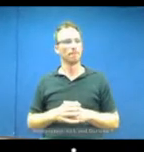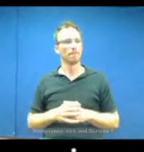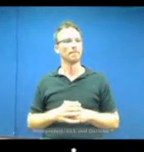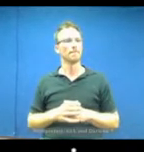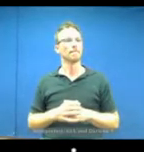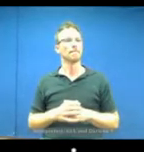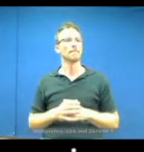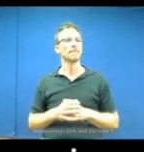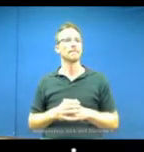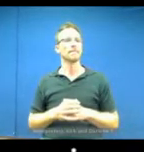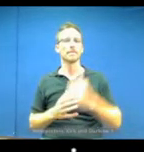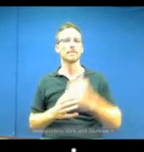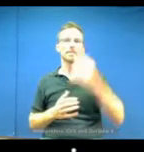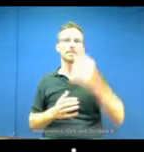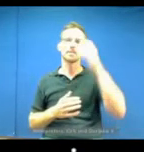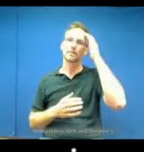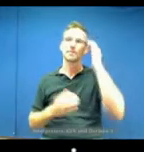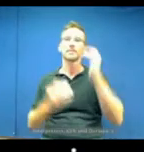All right, so I'm on the next slide.